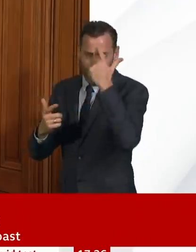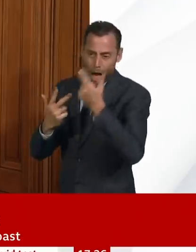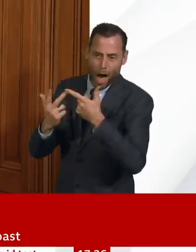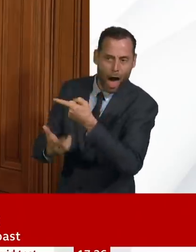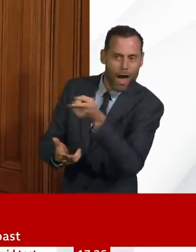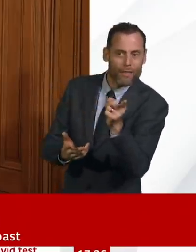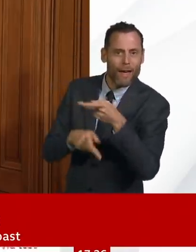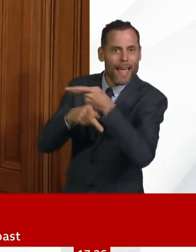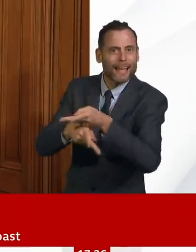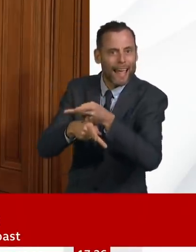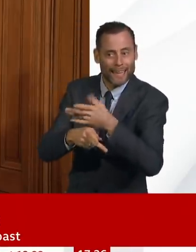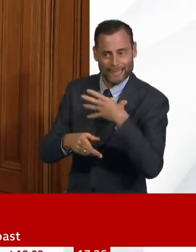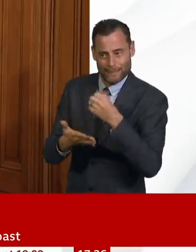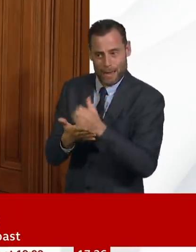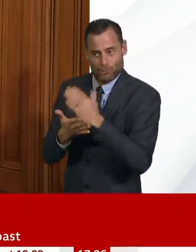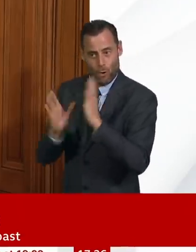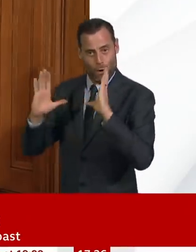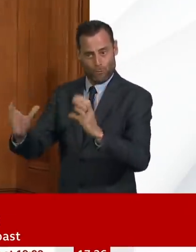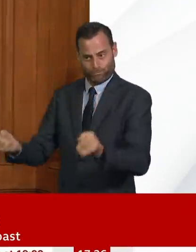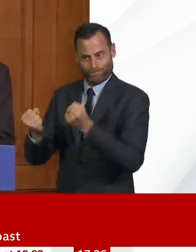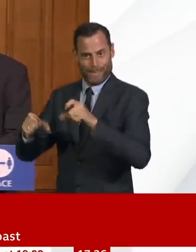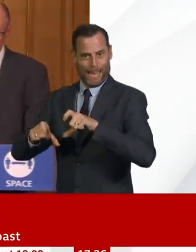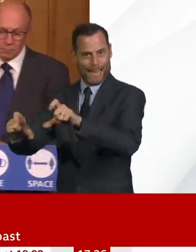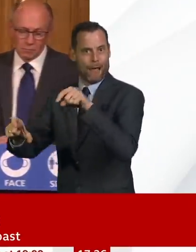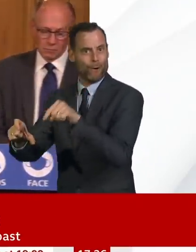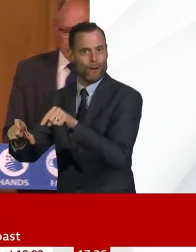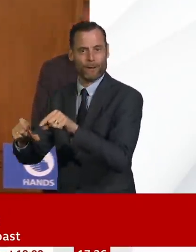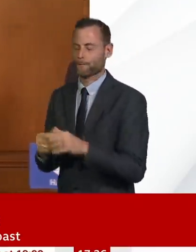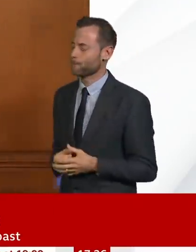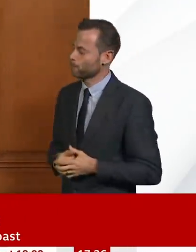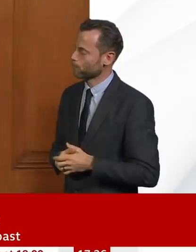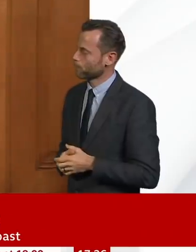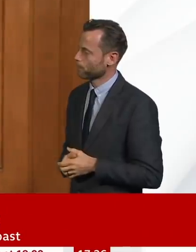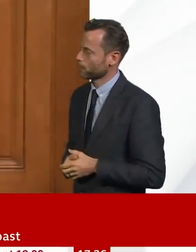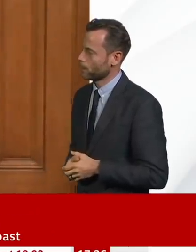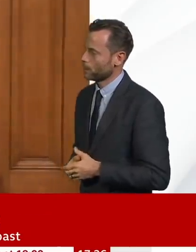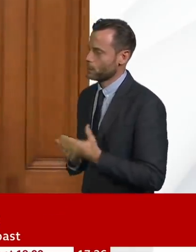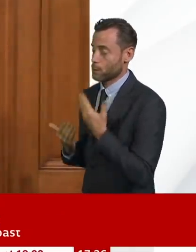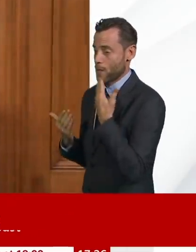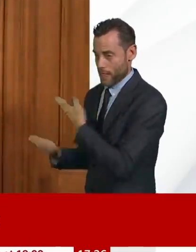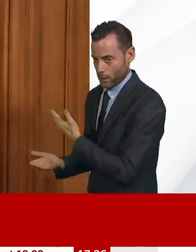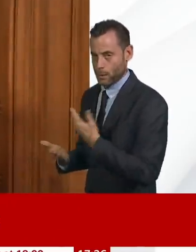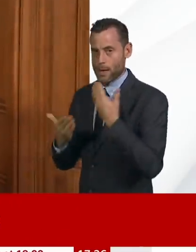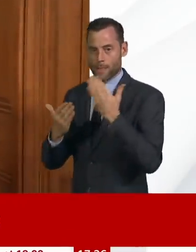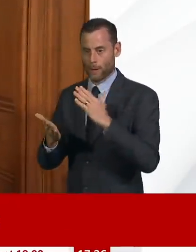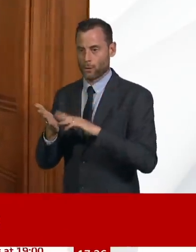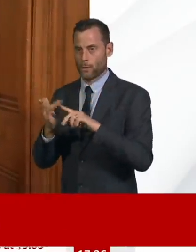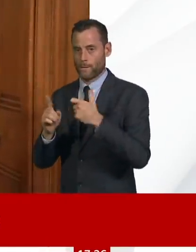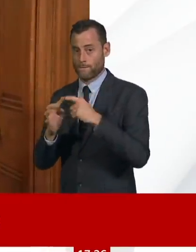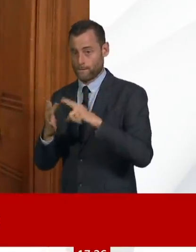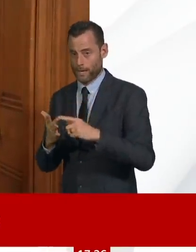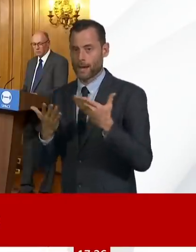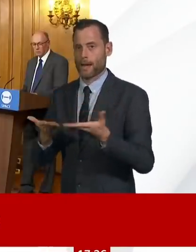we use to treat other conditions. Thank you very much, Stephen. Thank you, Vicky. Let's go to Carl Dinnan of